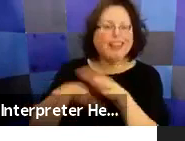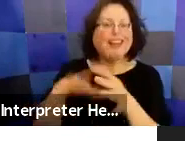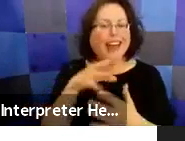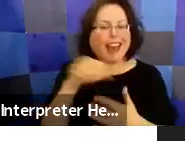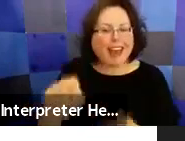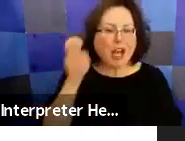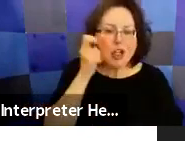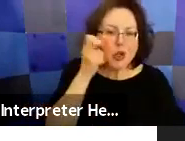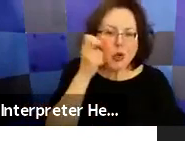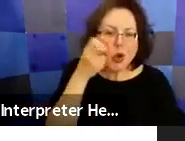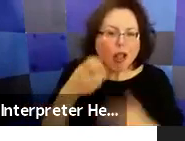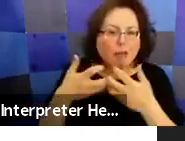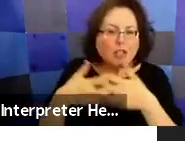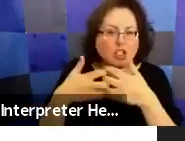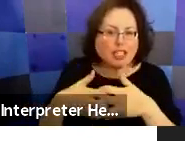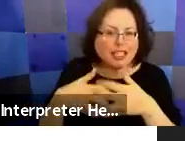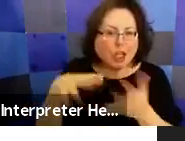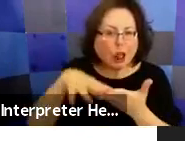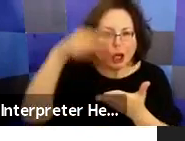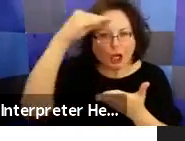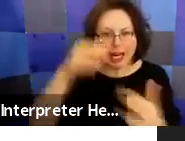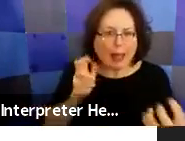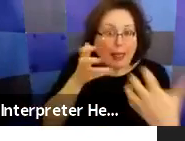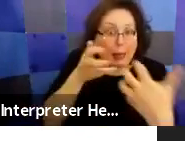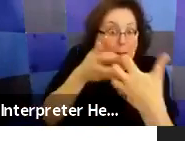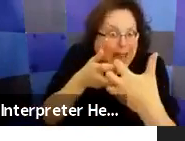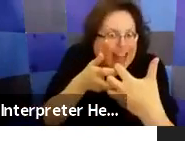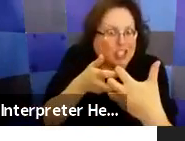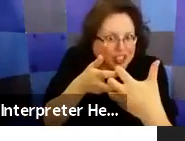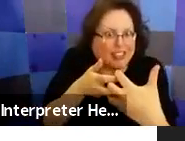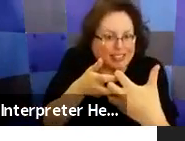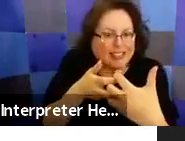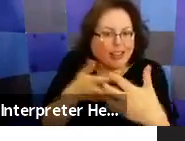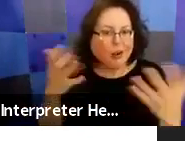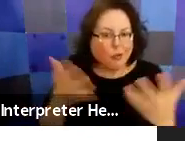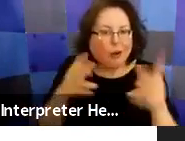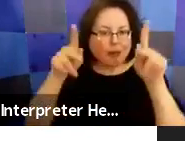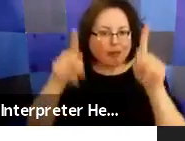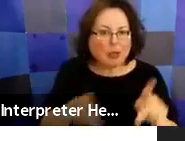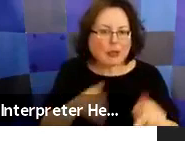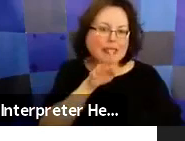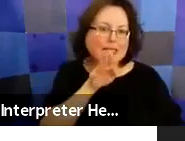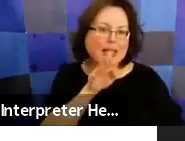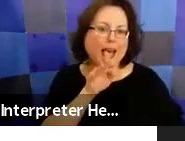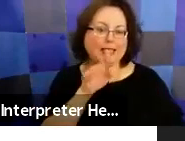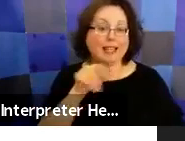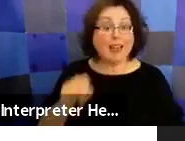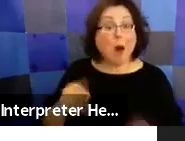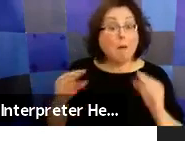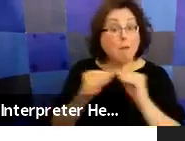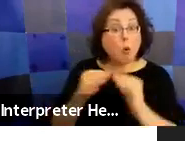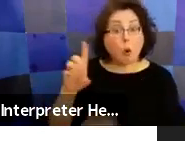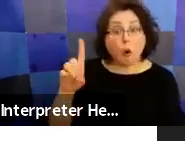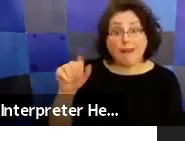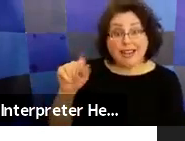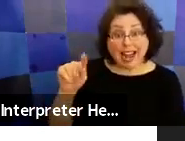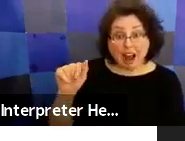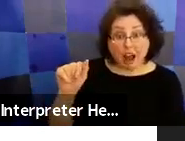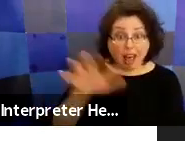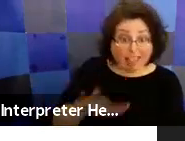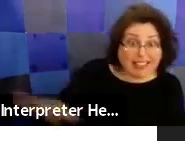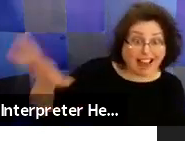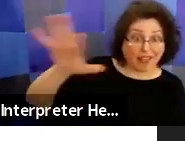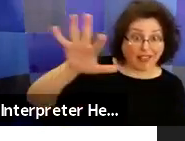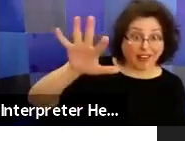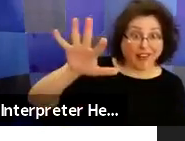machine learning to match or create matches. And the more data that exists, the more